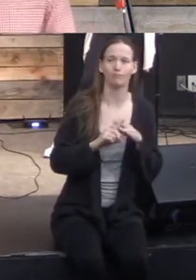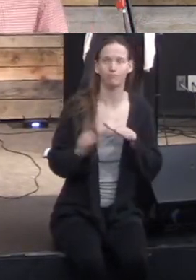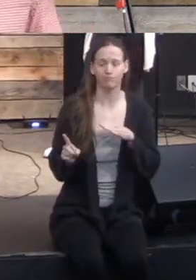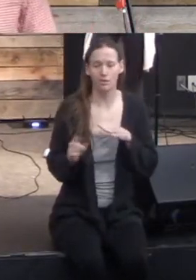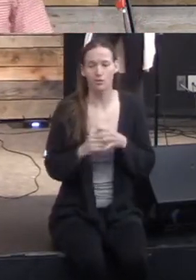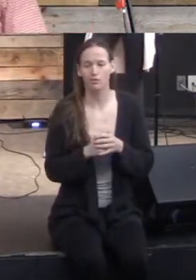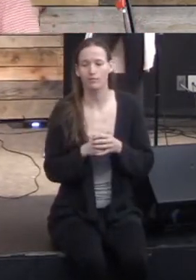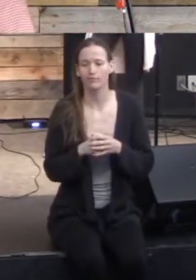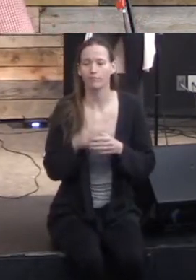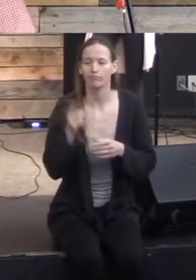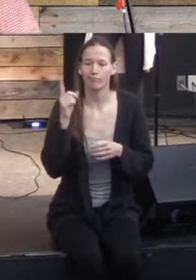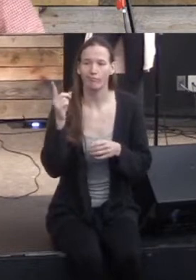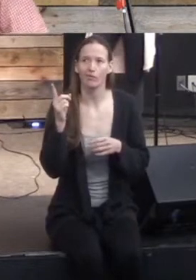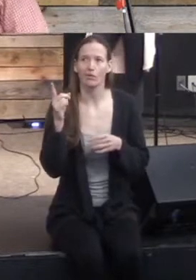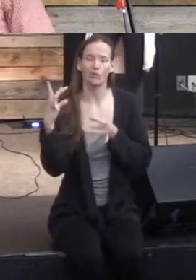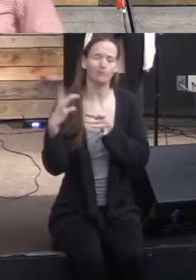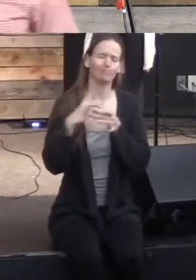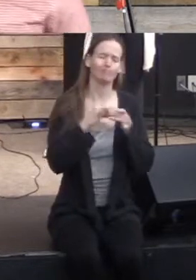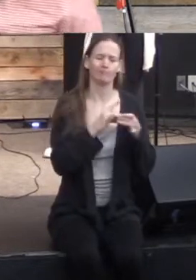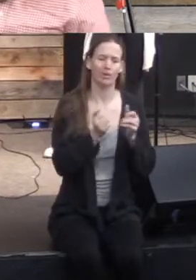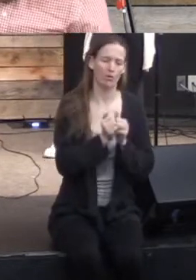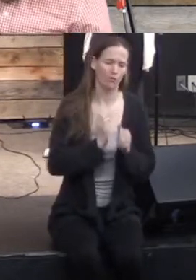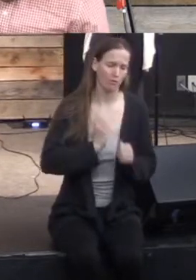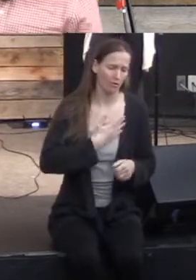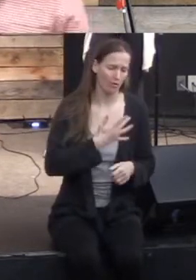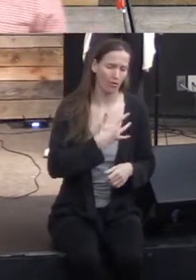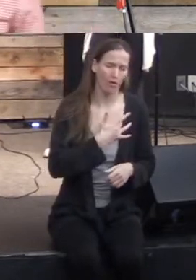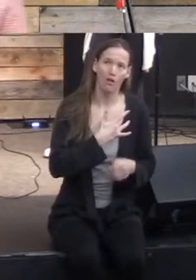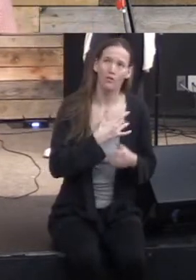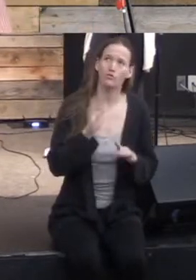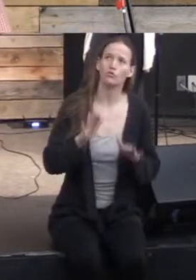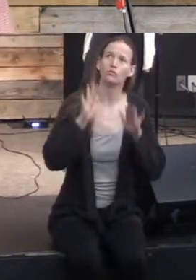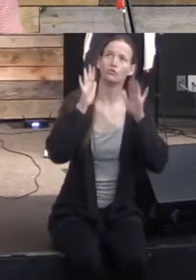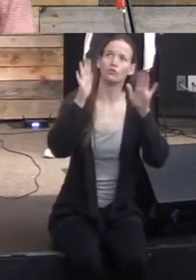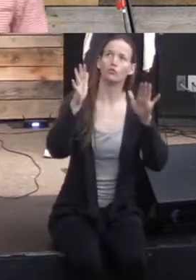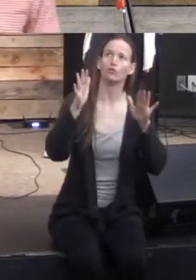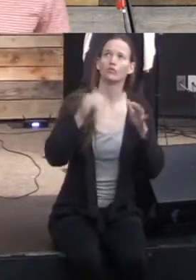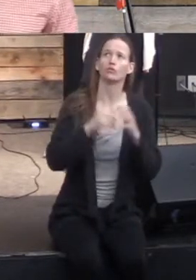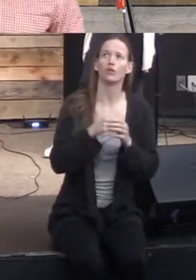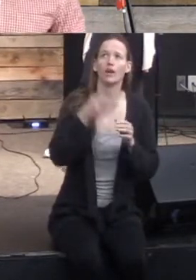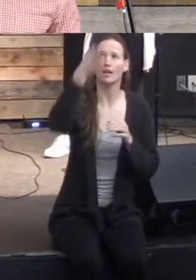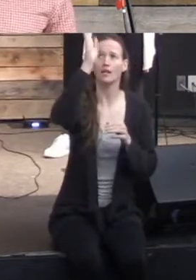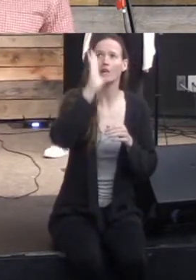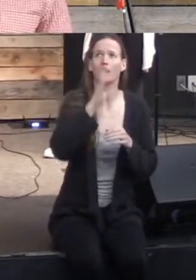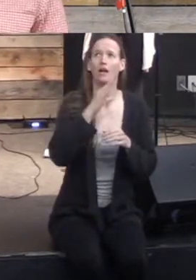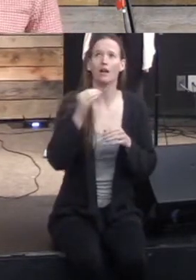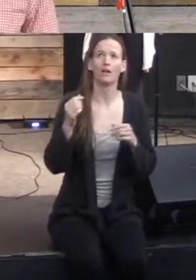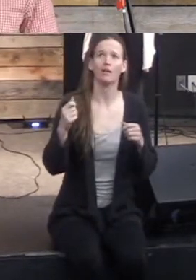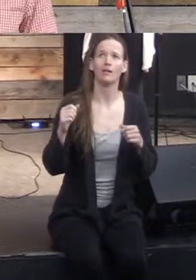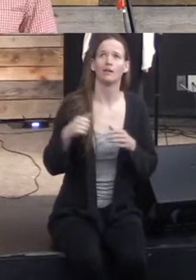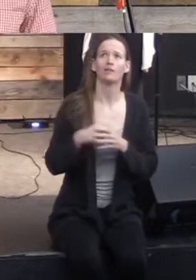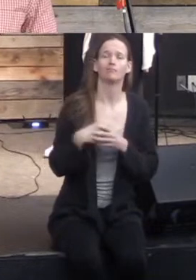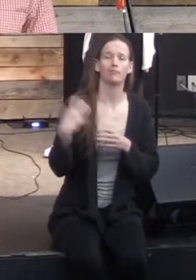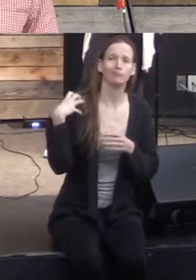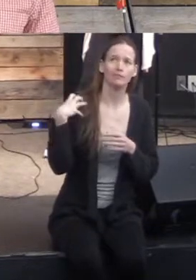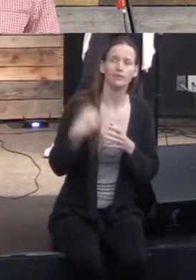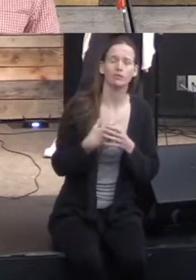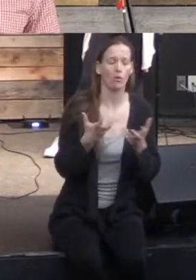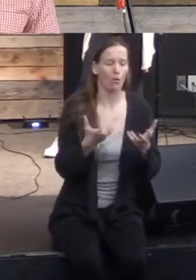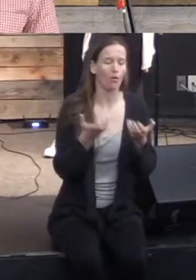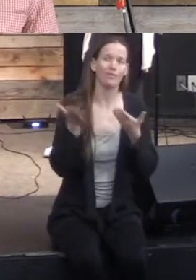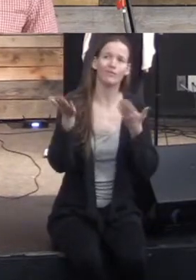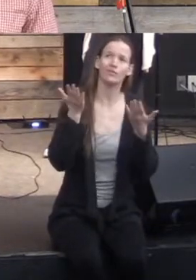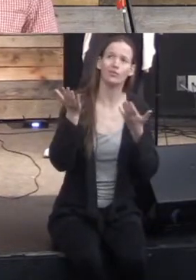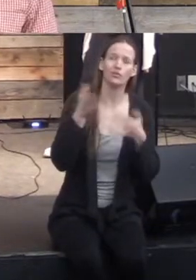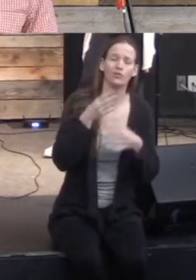being, Father, our hearts, and we thank you so much. You're a great God and master, and we want to serve you and love you with all of our heart.